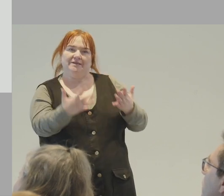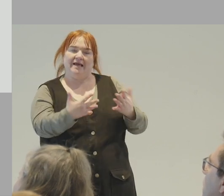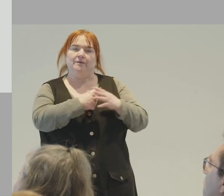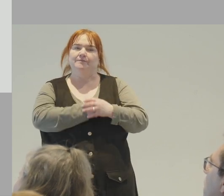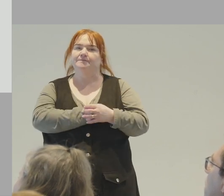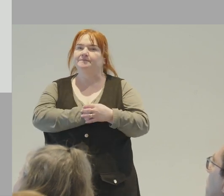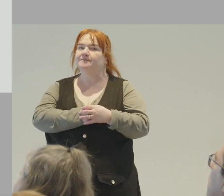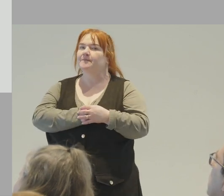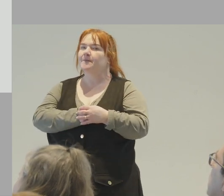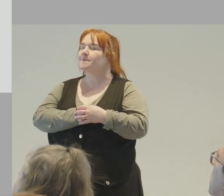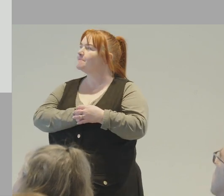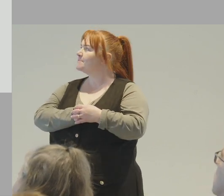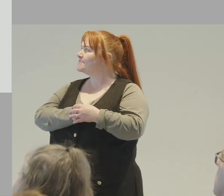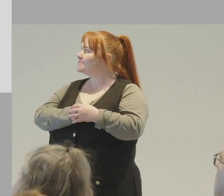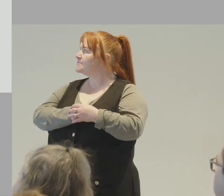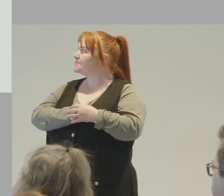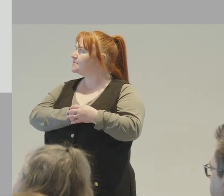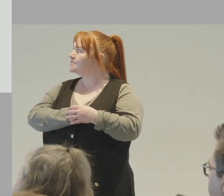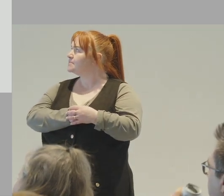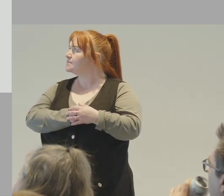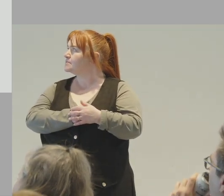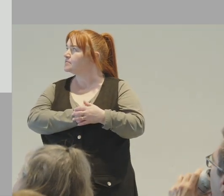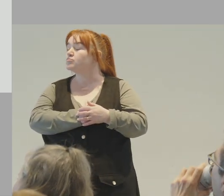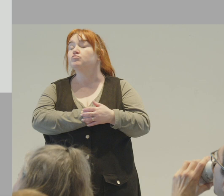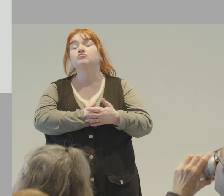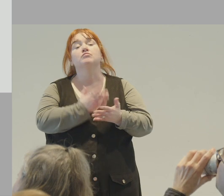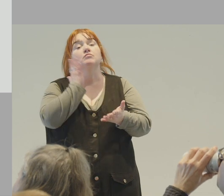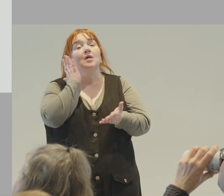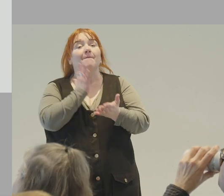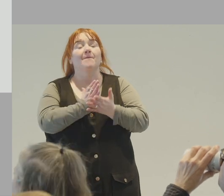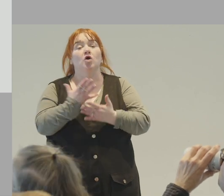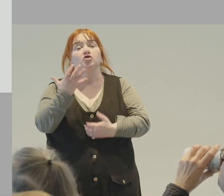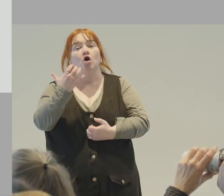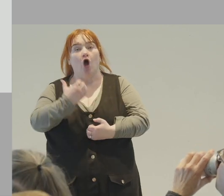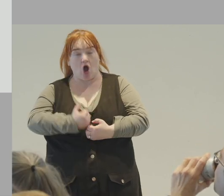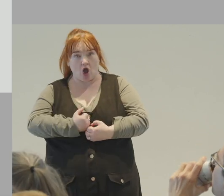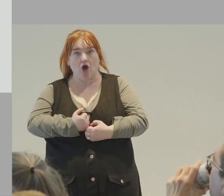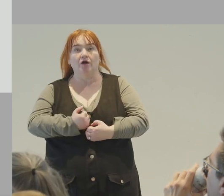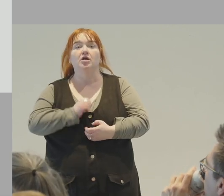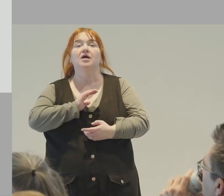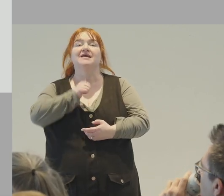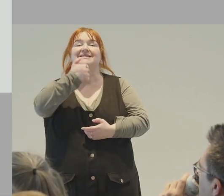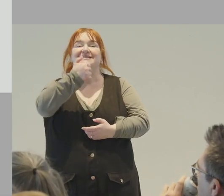before, normally you need to earn, you need to have